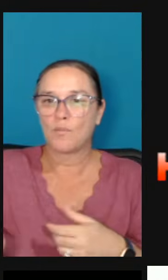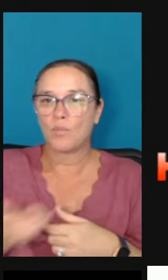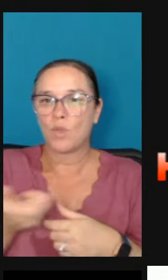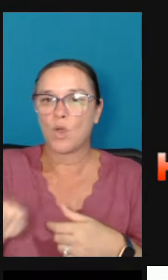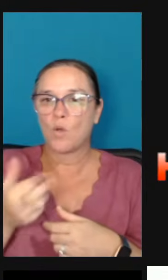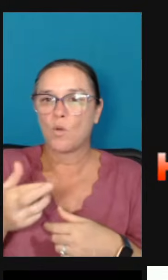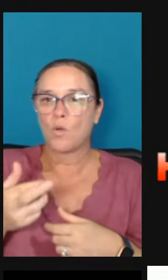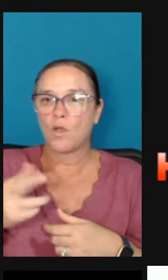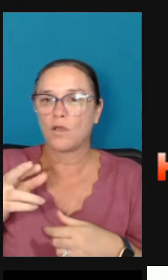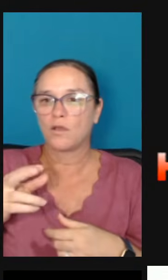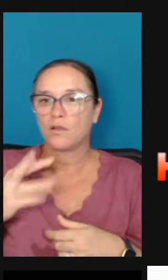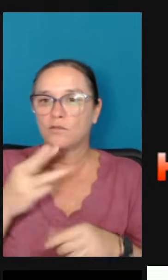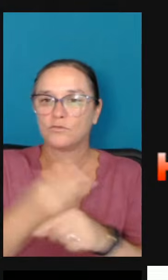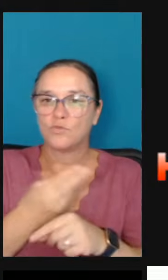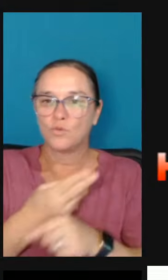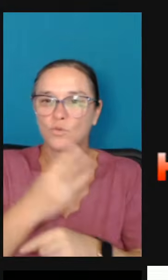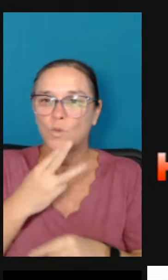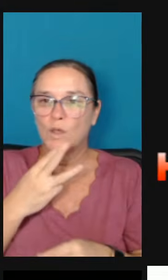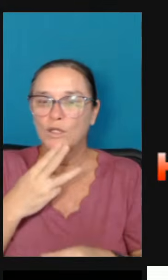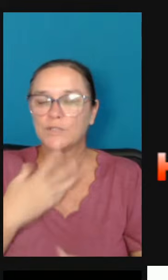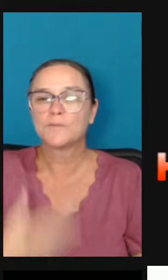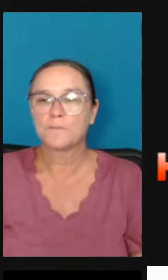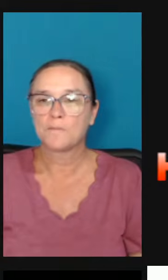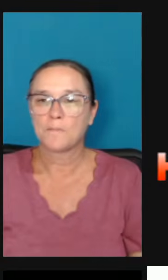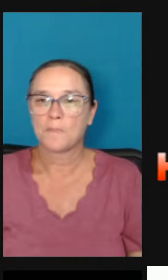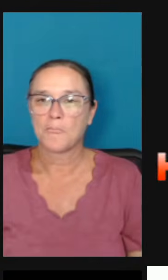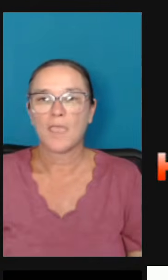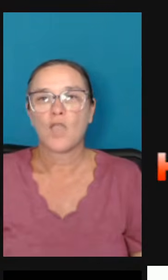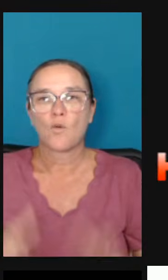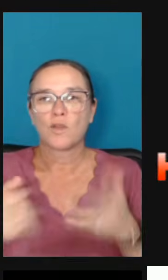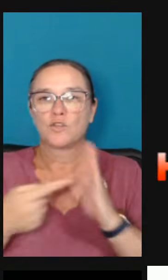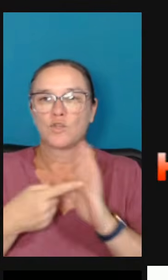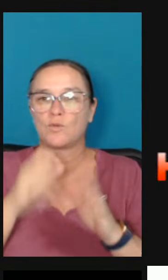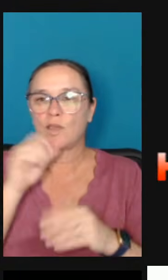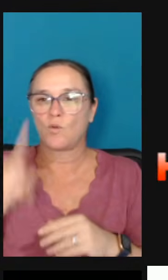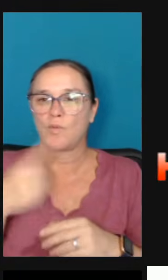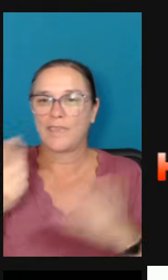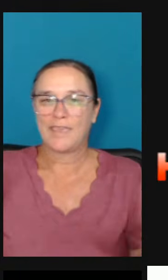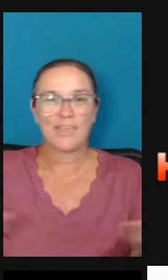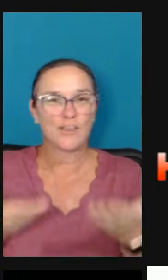all the same stuff, right? So just to show you, it's not just here, and this is one